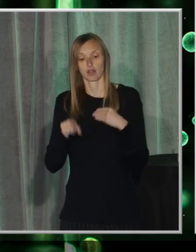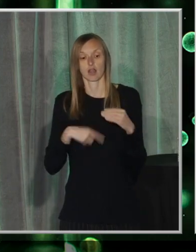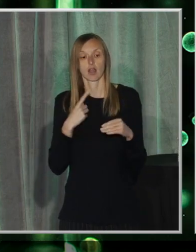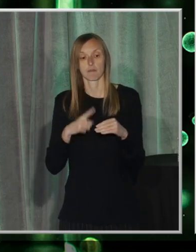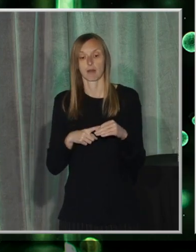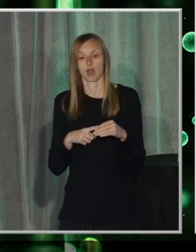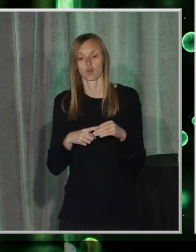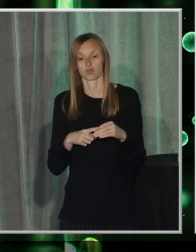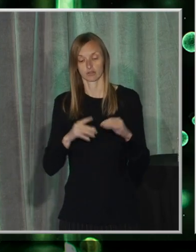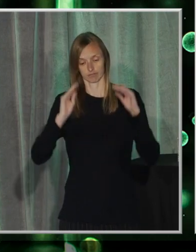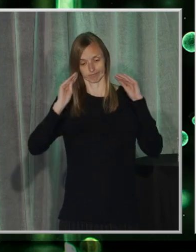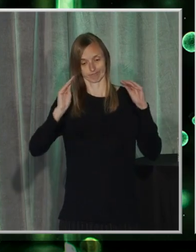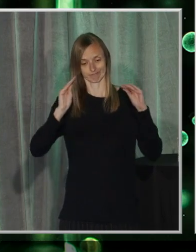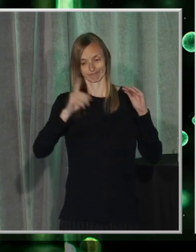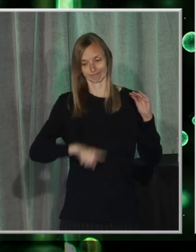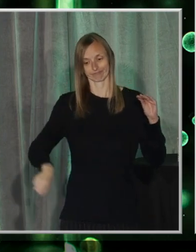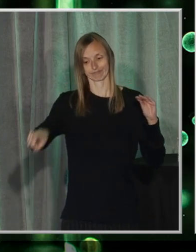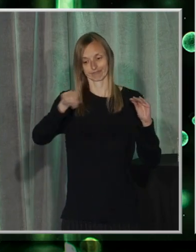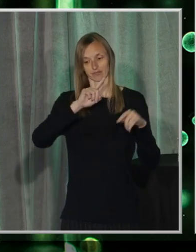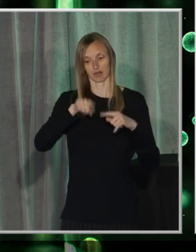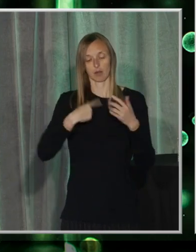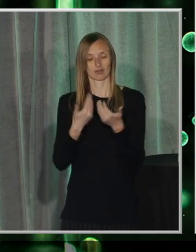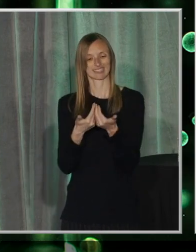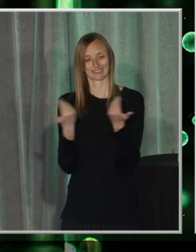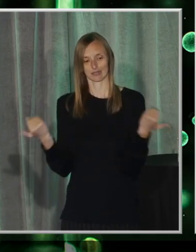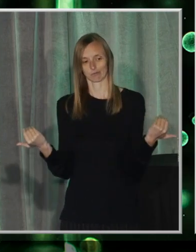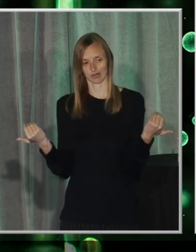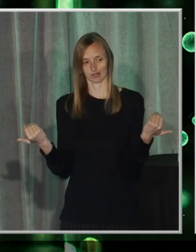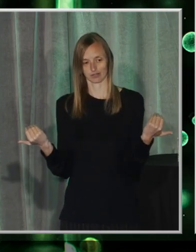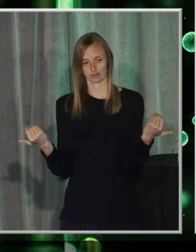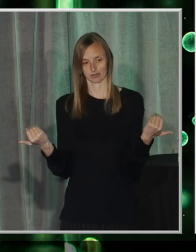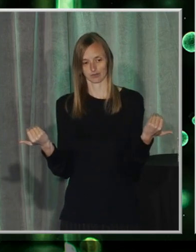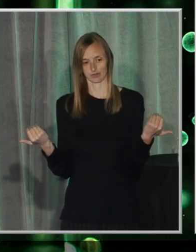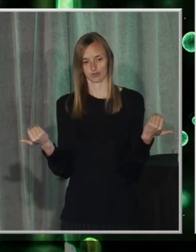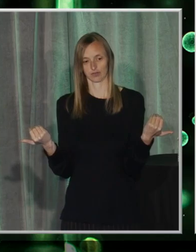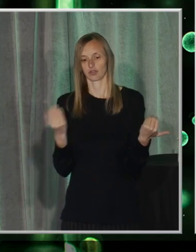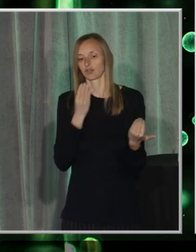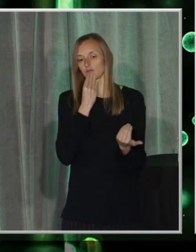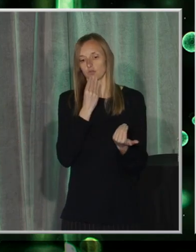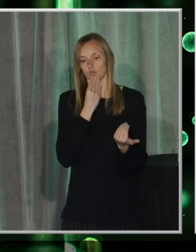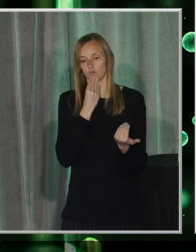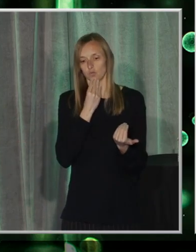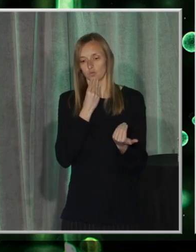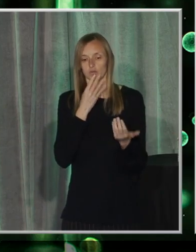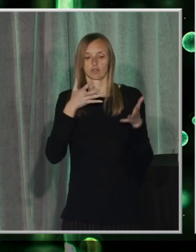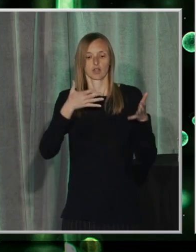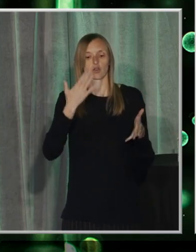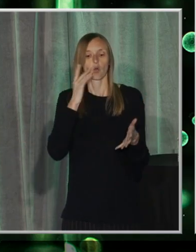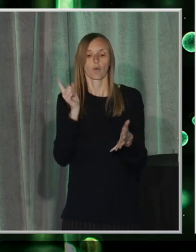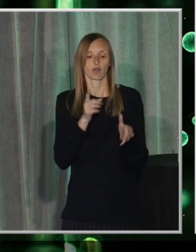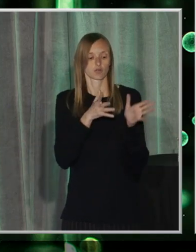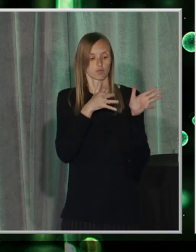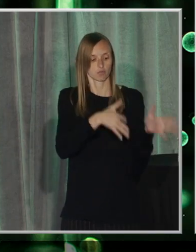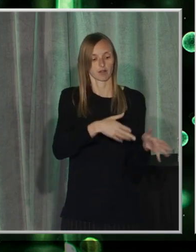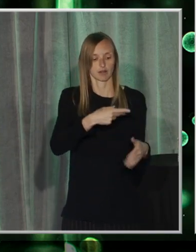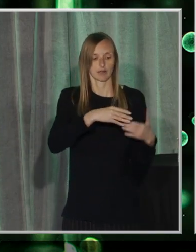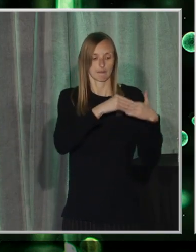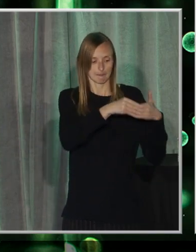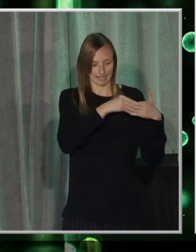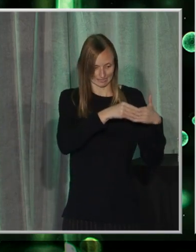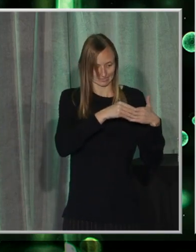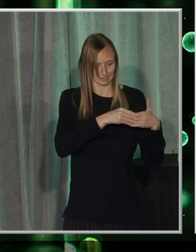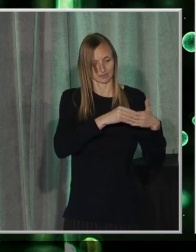and educating people about separating the waste. They know where to put the plastics, the biodegradable